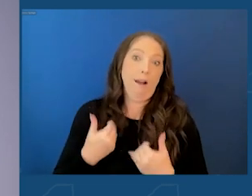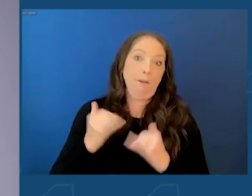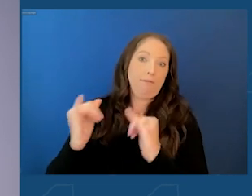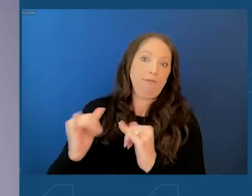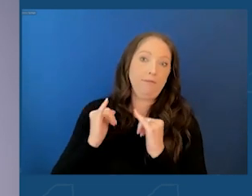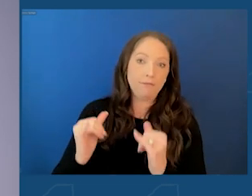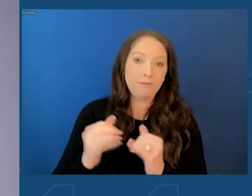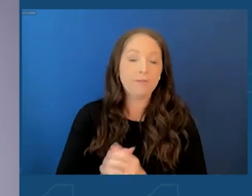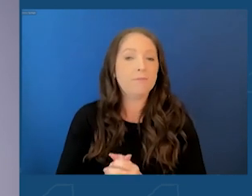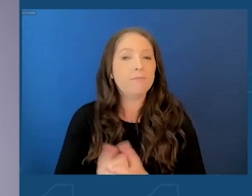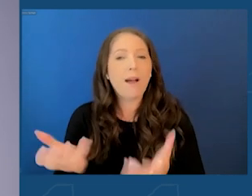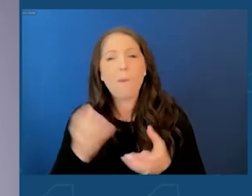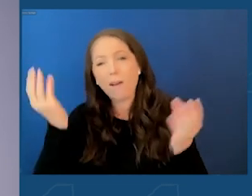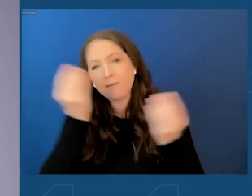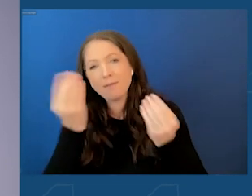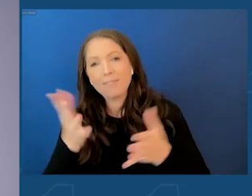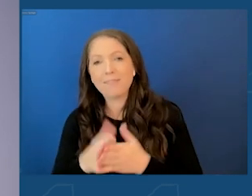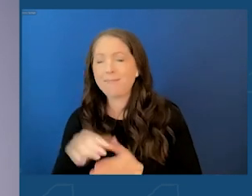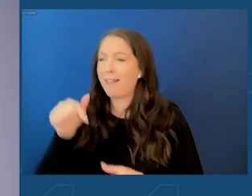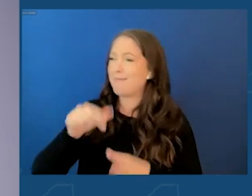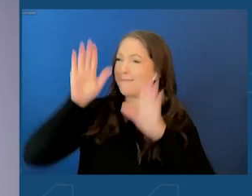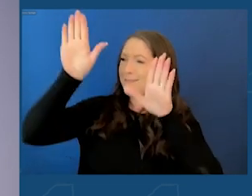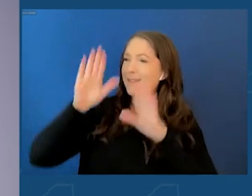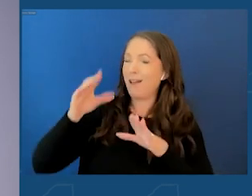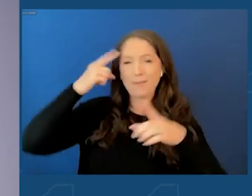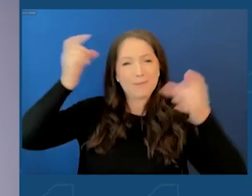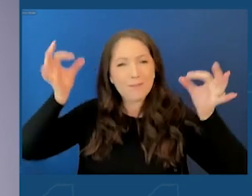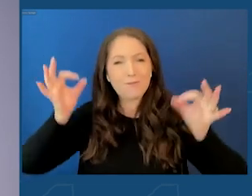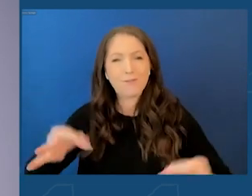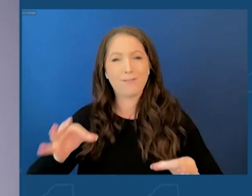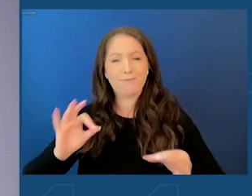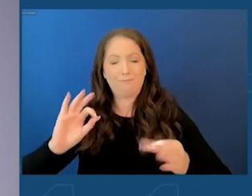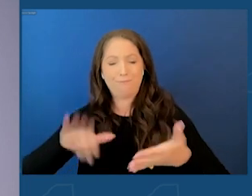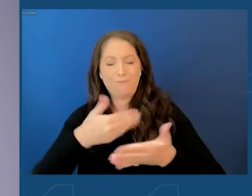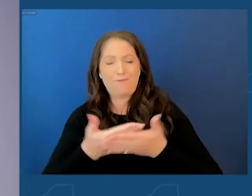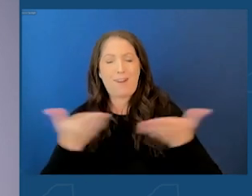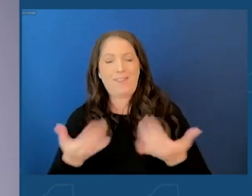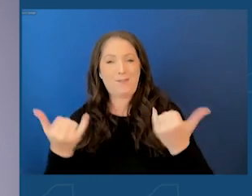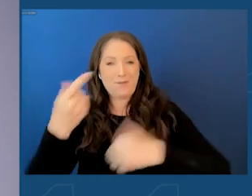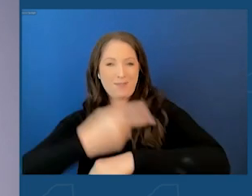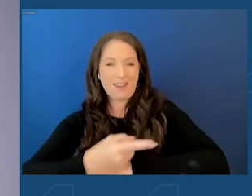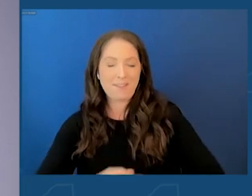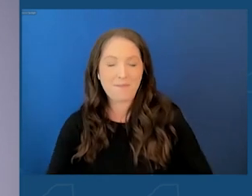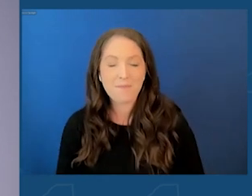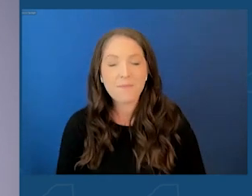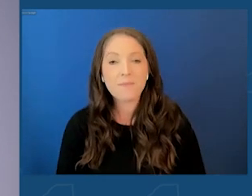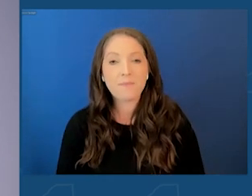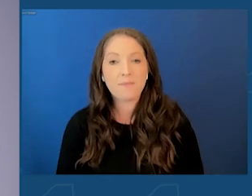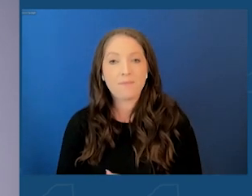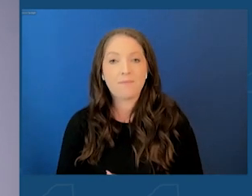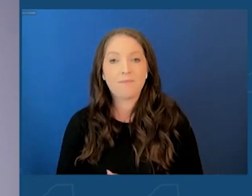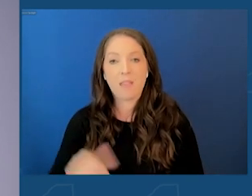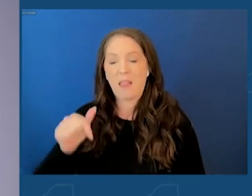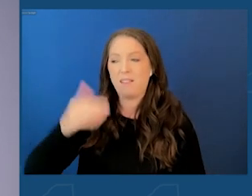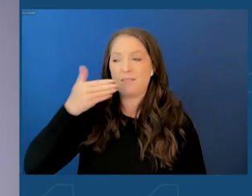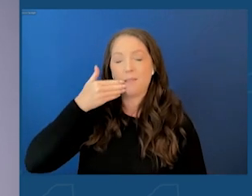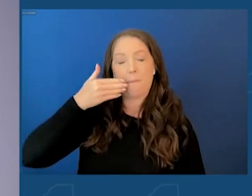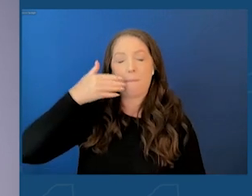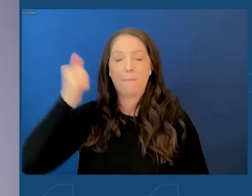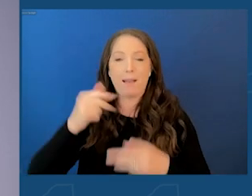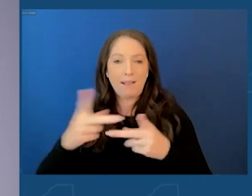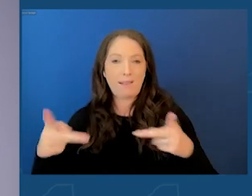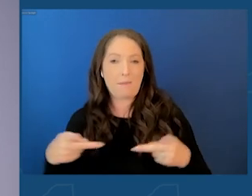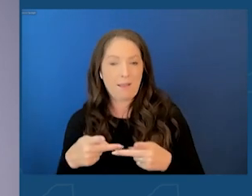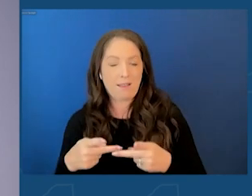just want to assure you, you made a great decision this morning by coming here to be with us. There's no better place to be. As you can